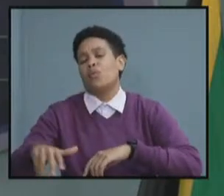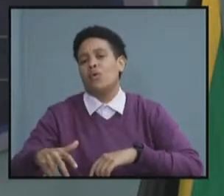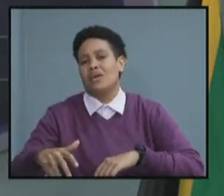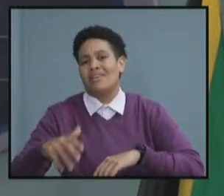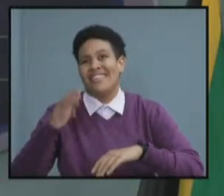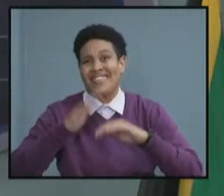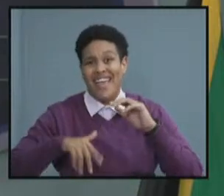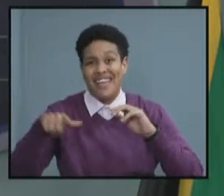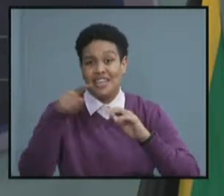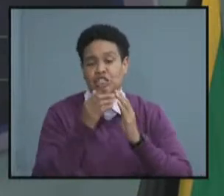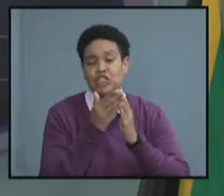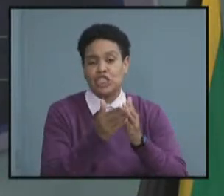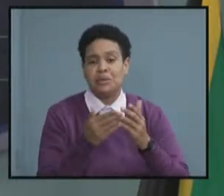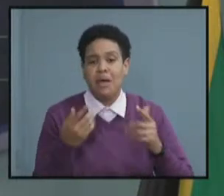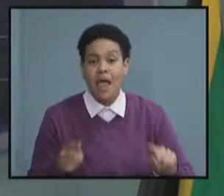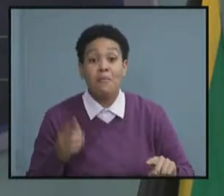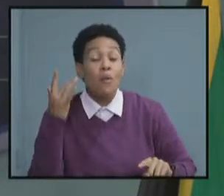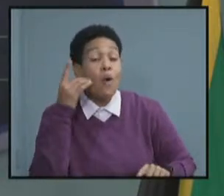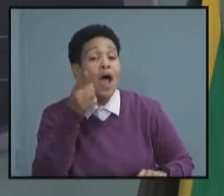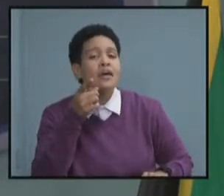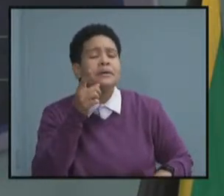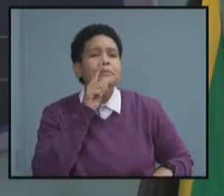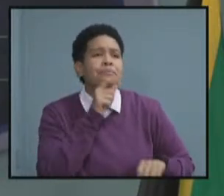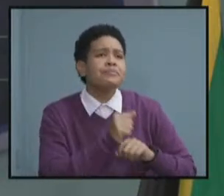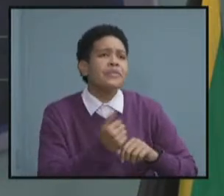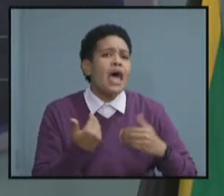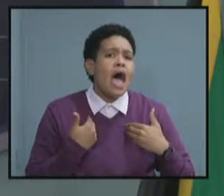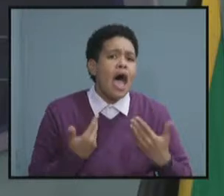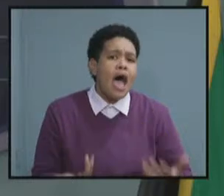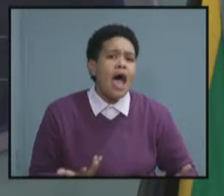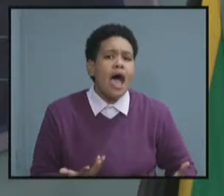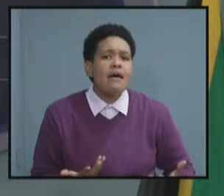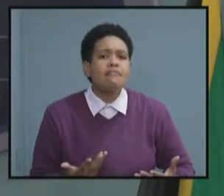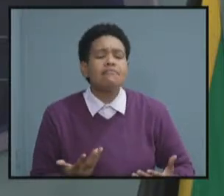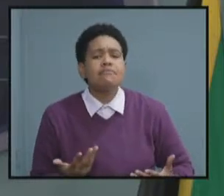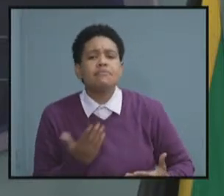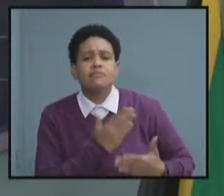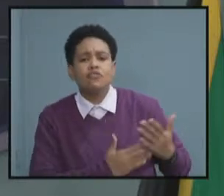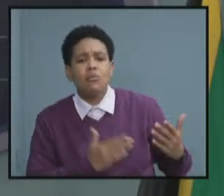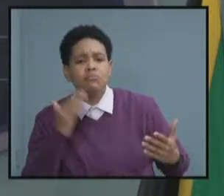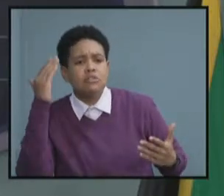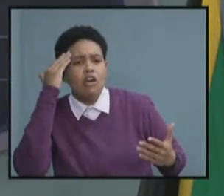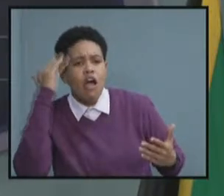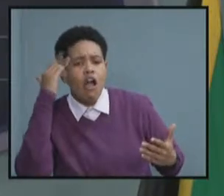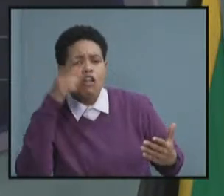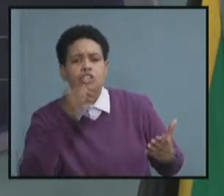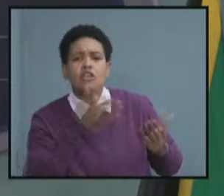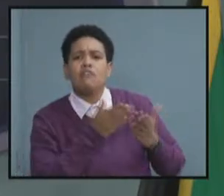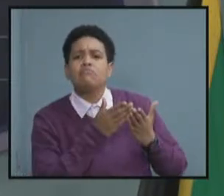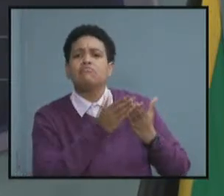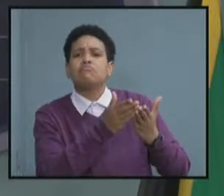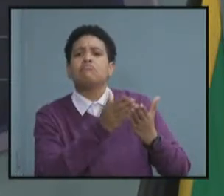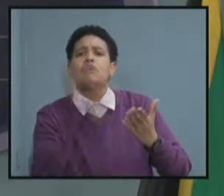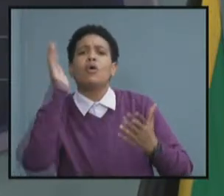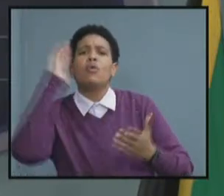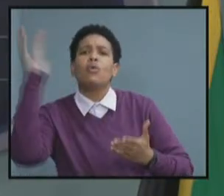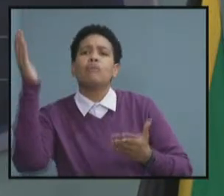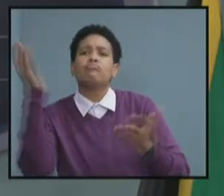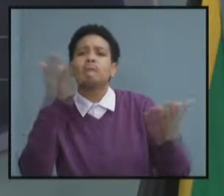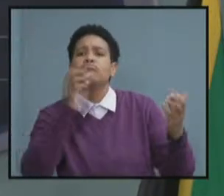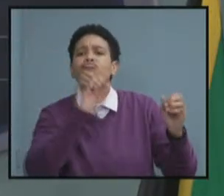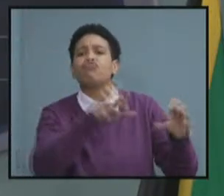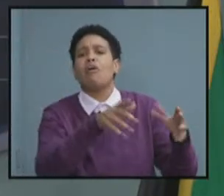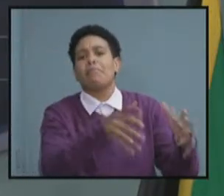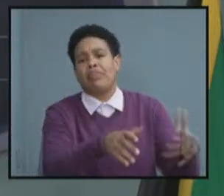than that of the ships, because at least you have certain knowledge of a vessel that will take them